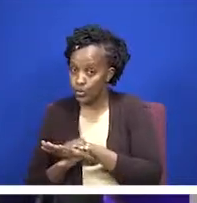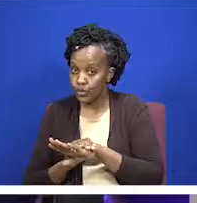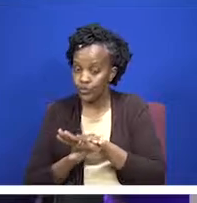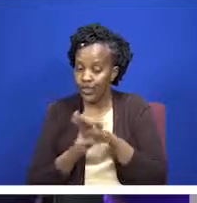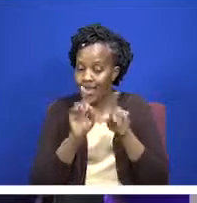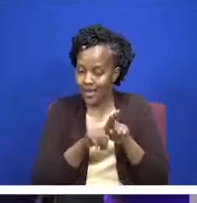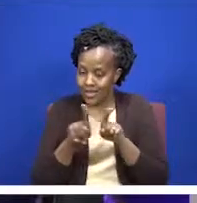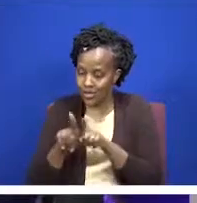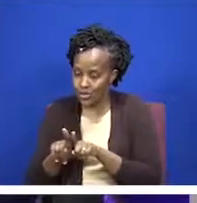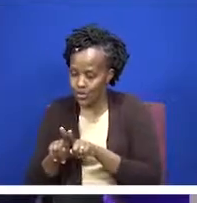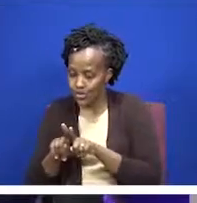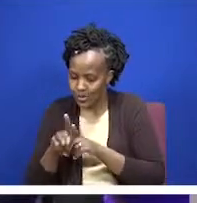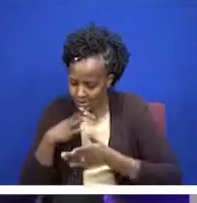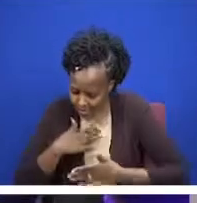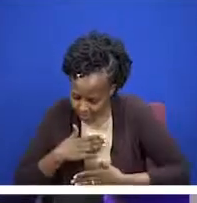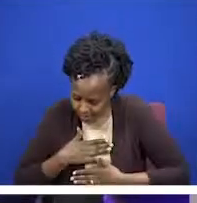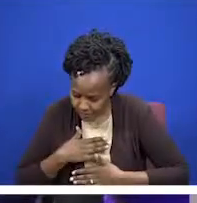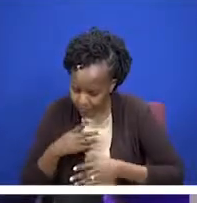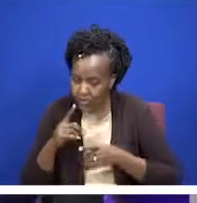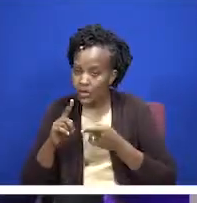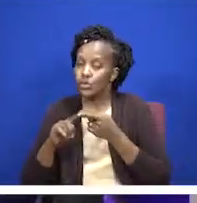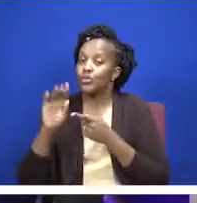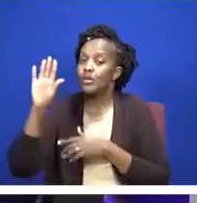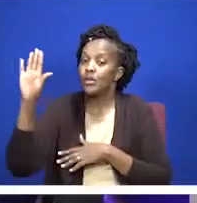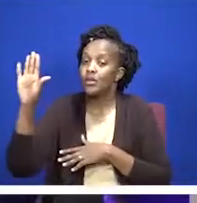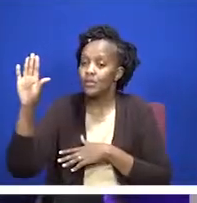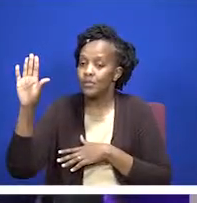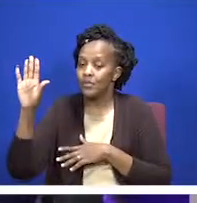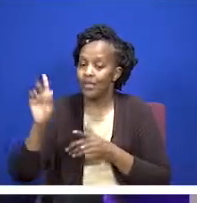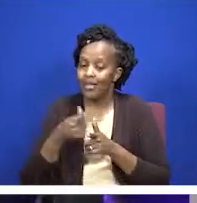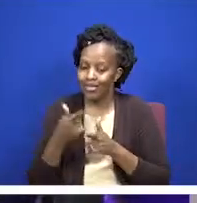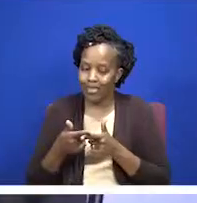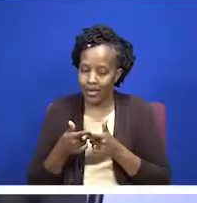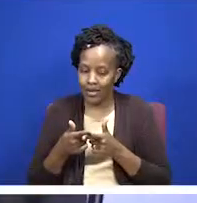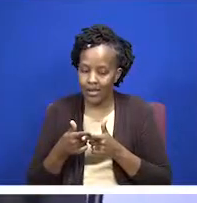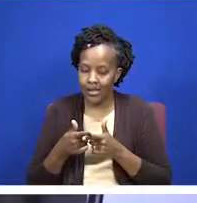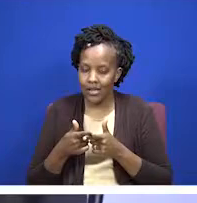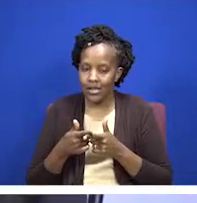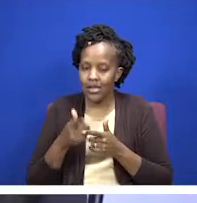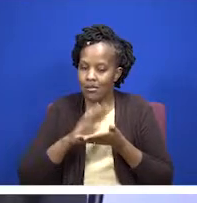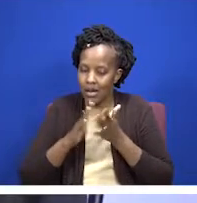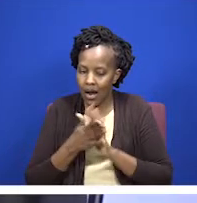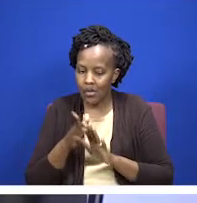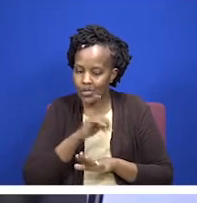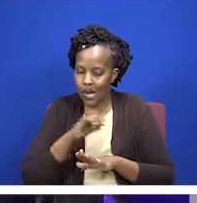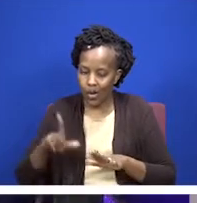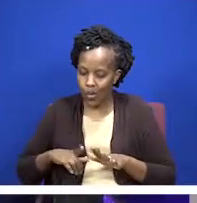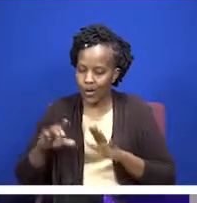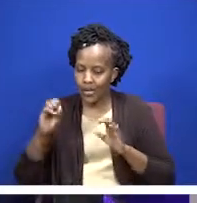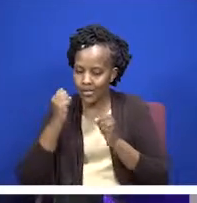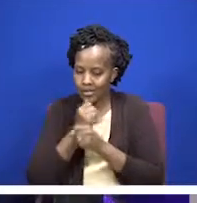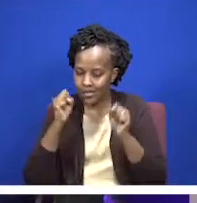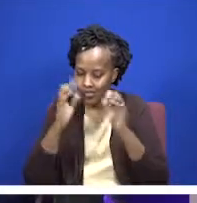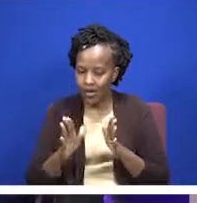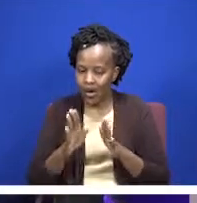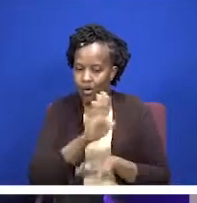as you submit to Him, your total submission to Him, He possesses you. He becomes Lord and Savior of your life, isn't